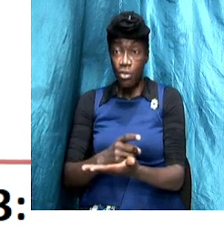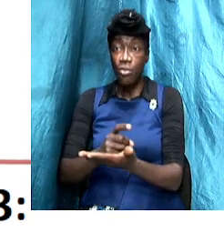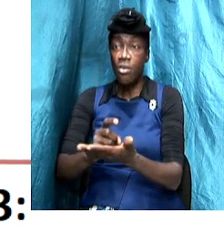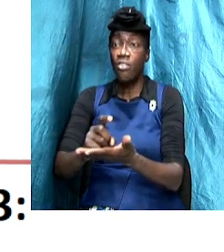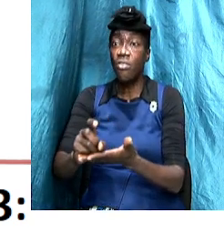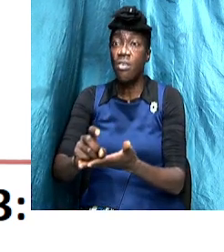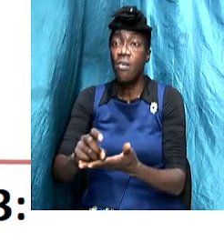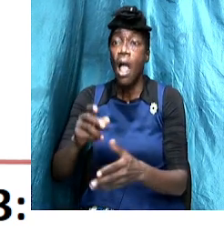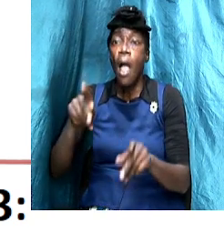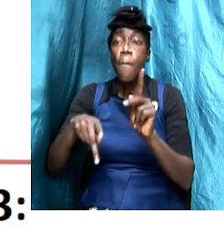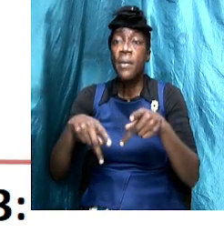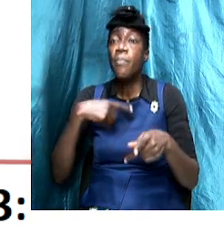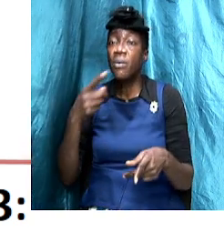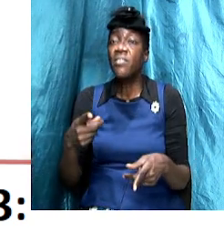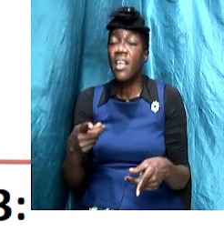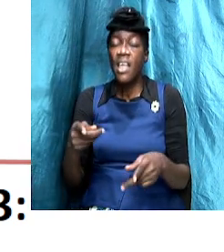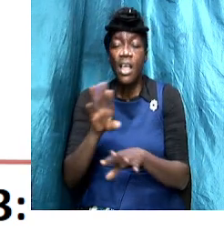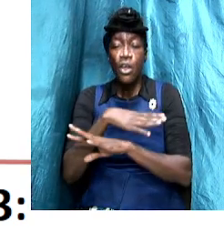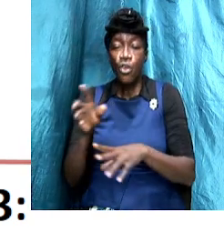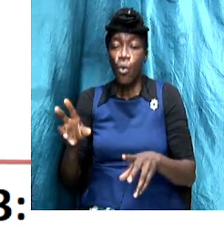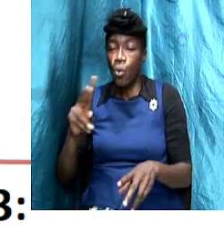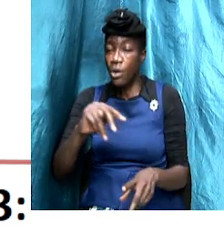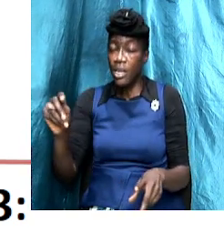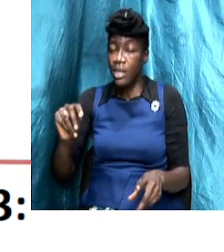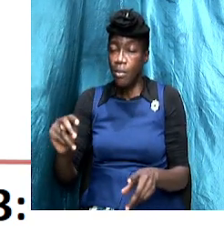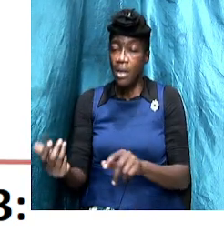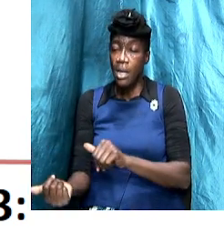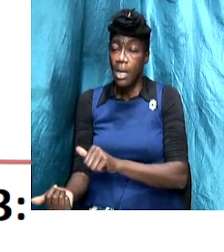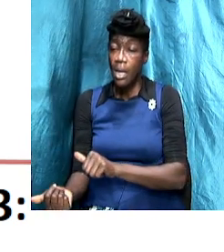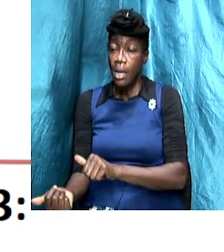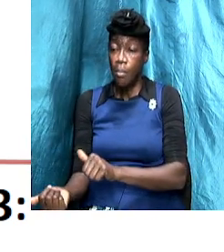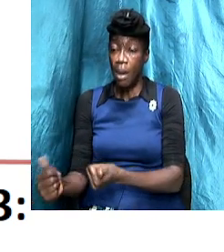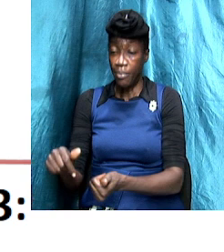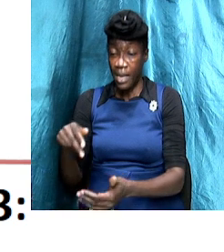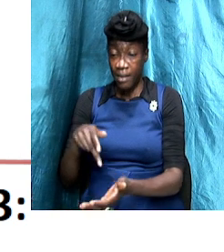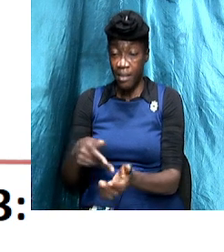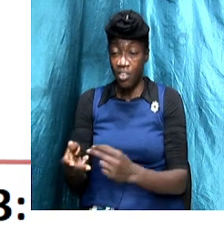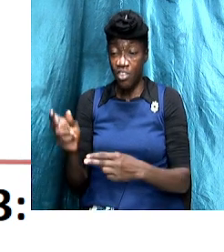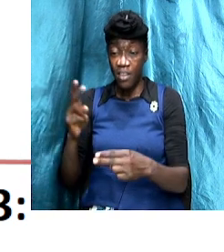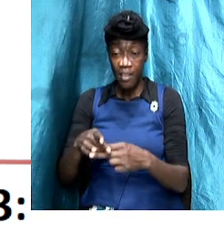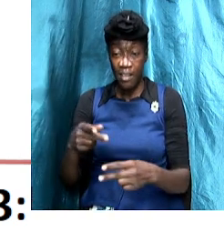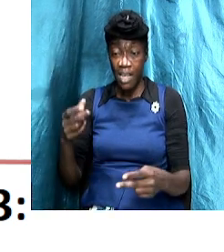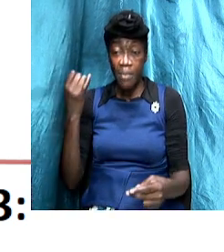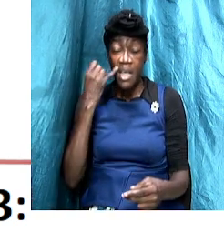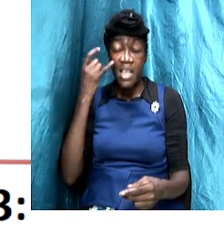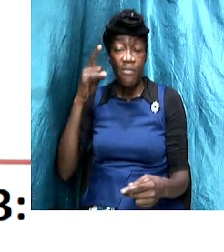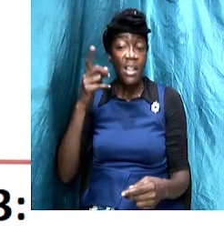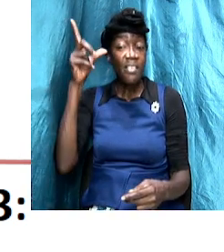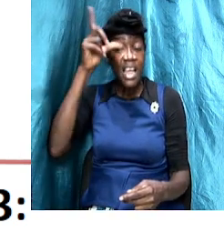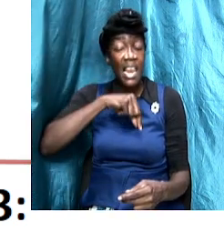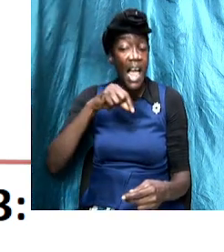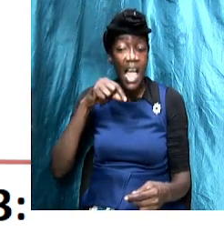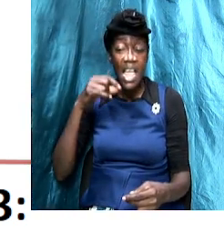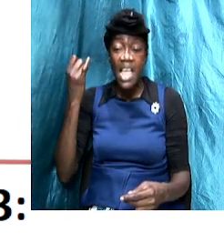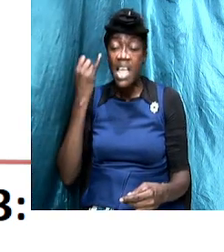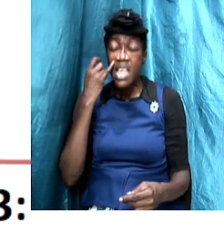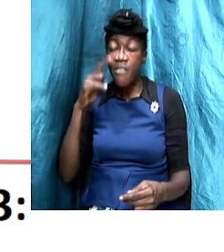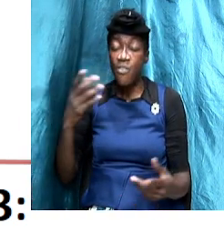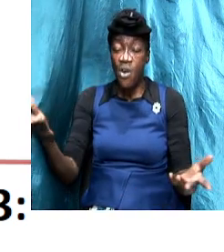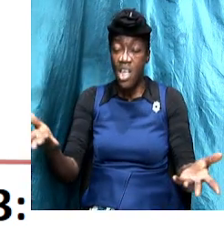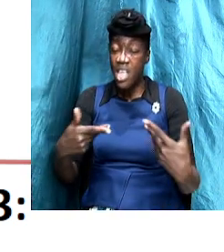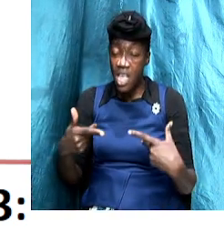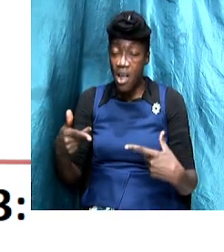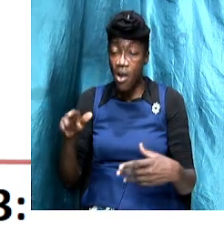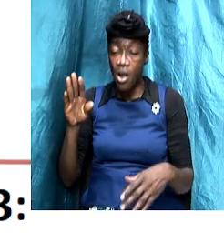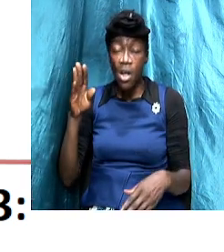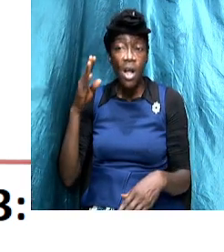to get baptized in Jesus' name. That's a lie. If you're here tonight and you're not baptized in Jesus' name, let me tell you something.